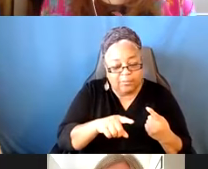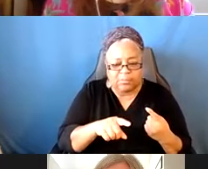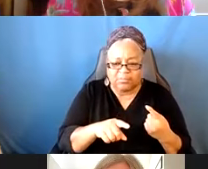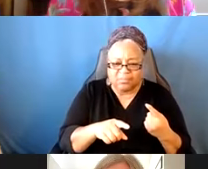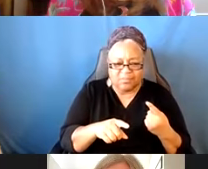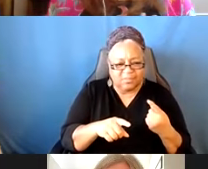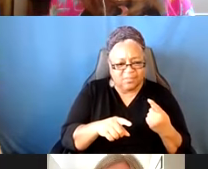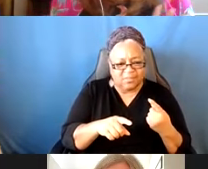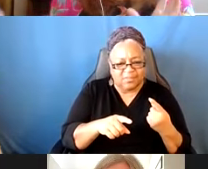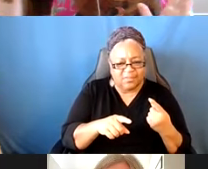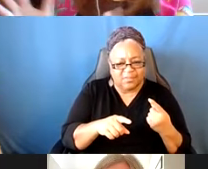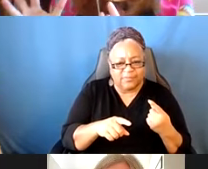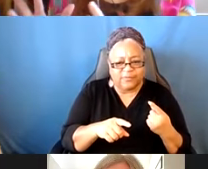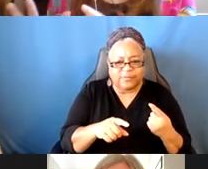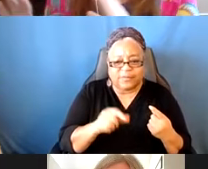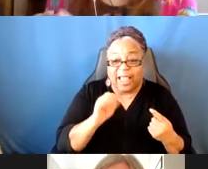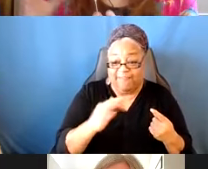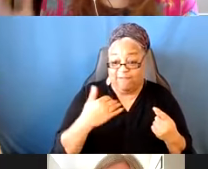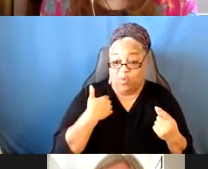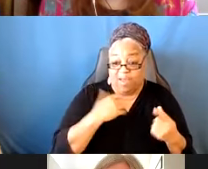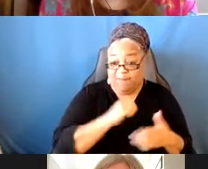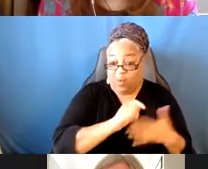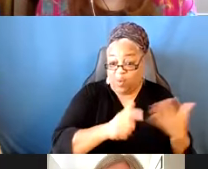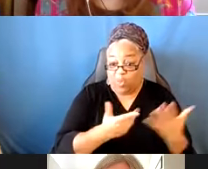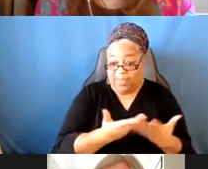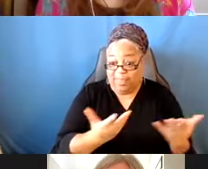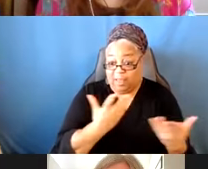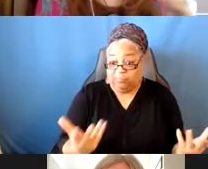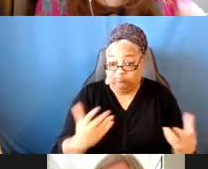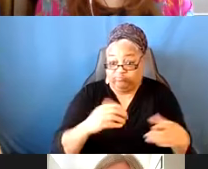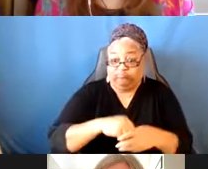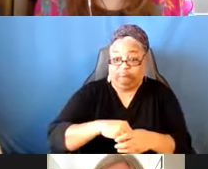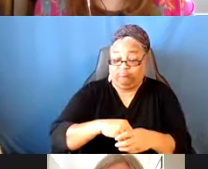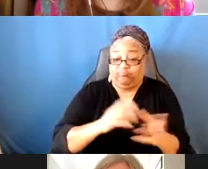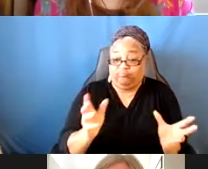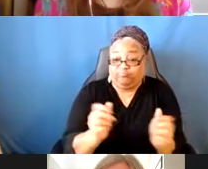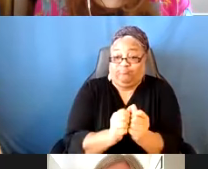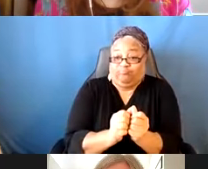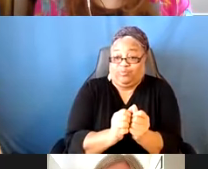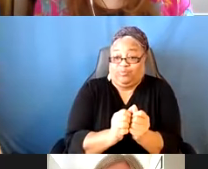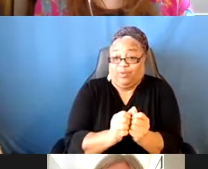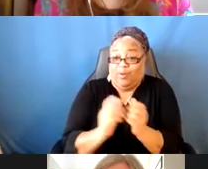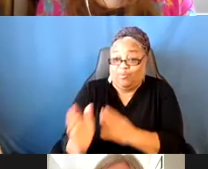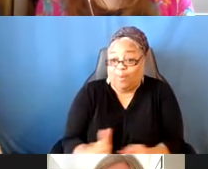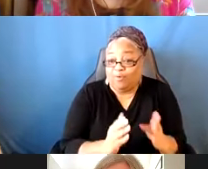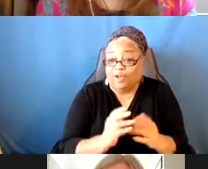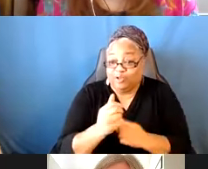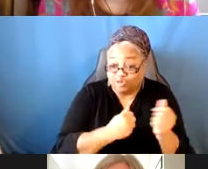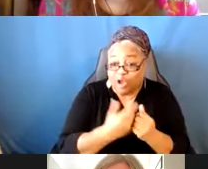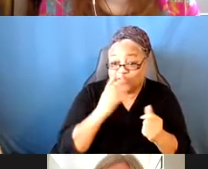yourself in a crisis by having all of these things put together ahead of time. We love preparation, structure, and